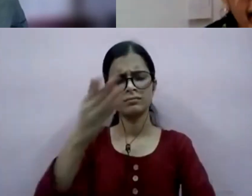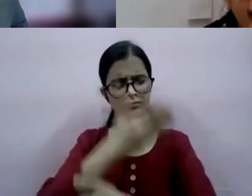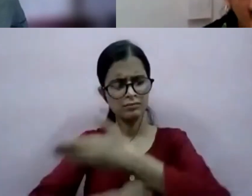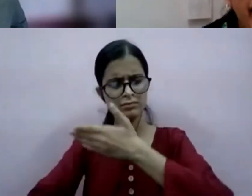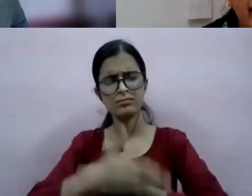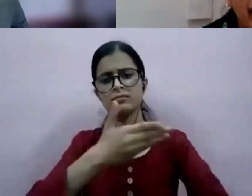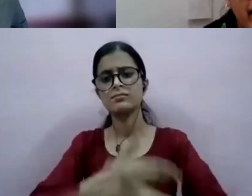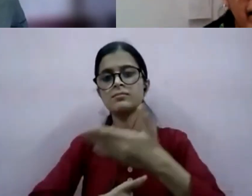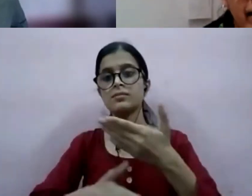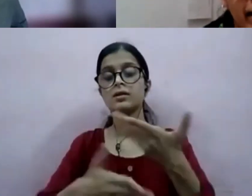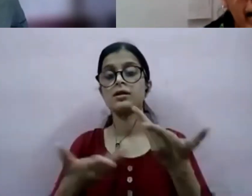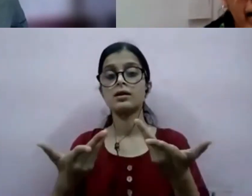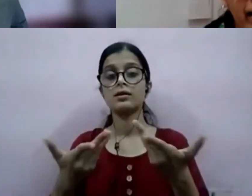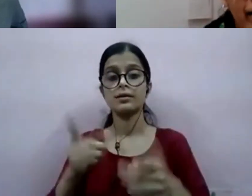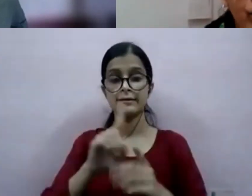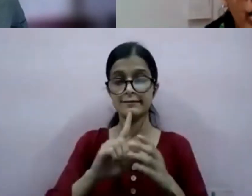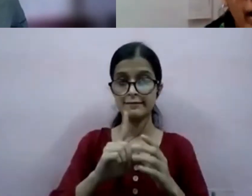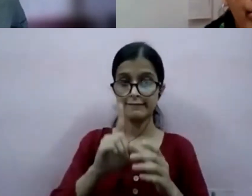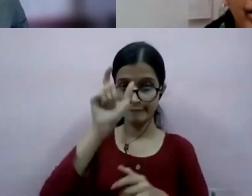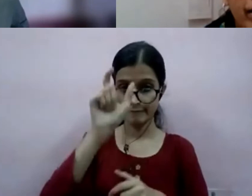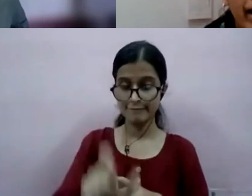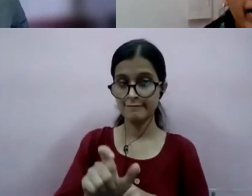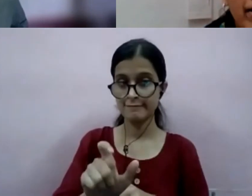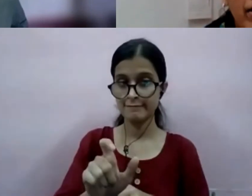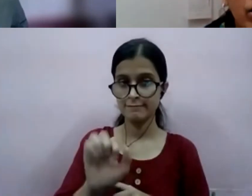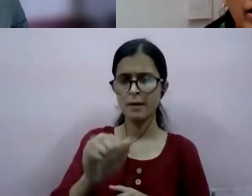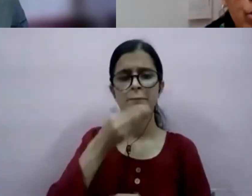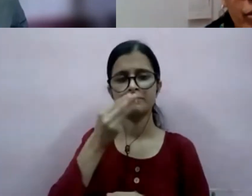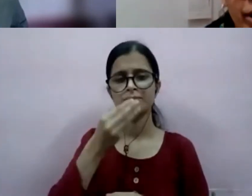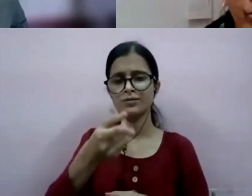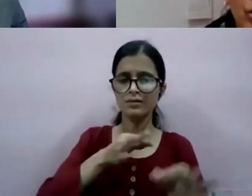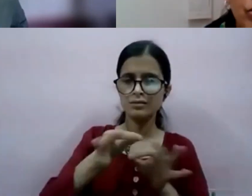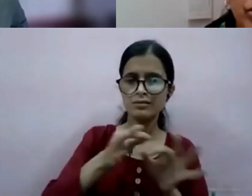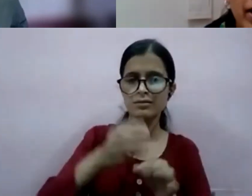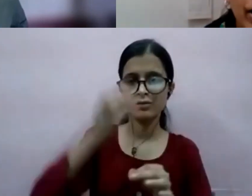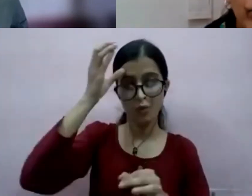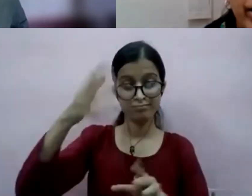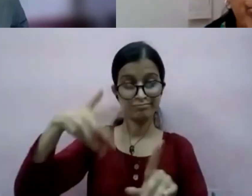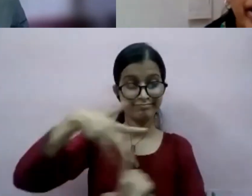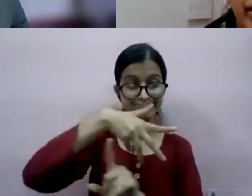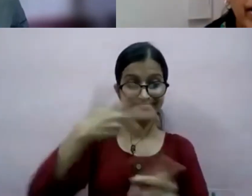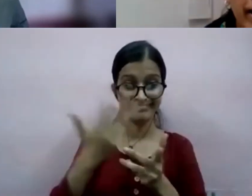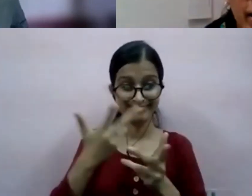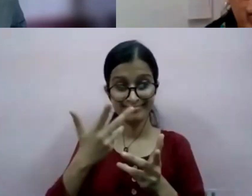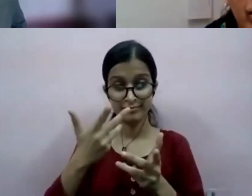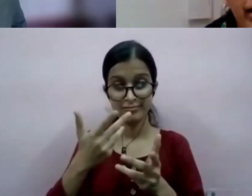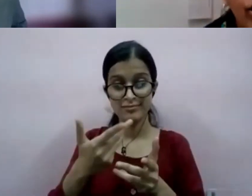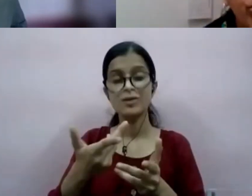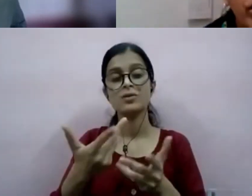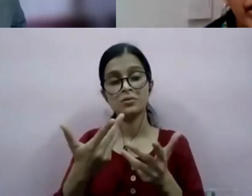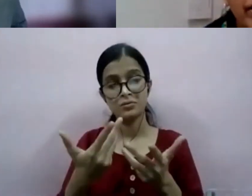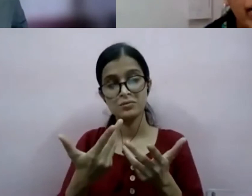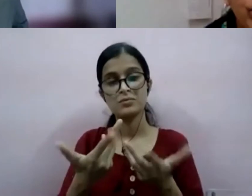and collective rights increasingly? If you can elaborate against the conceptual frameworks of state of exception